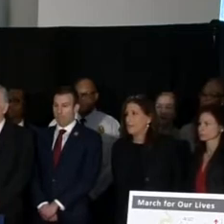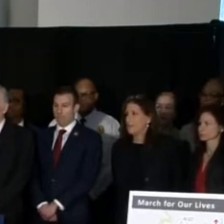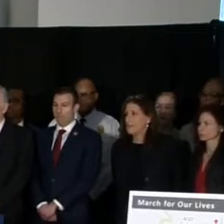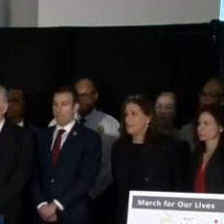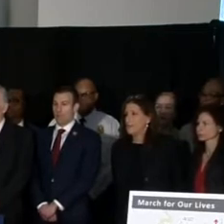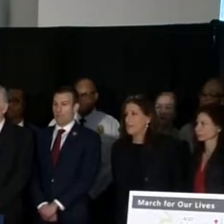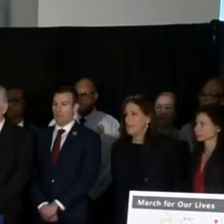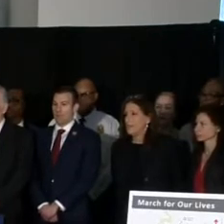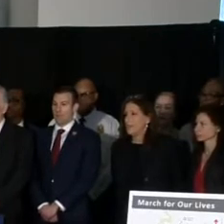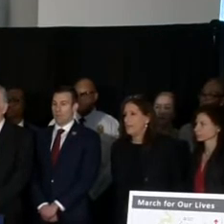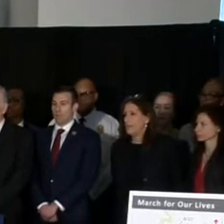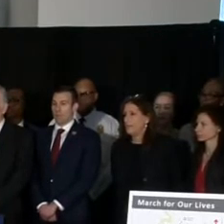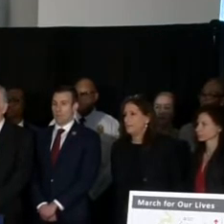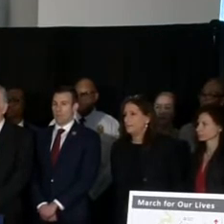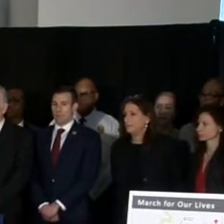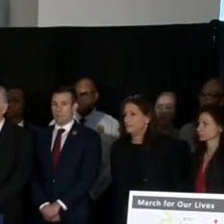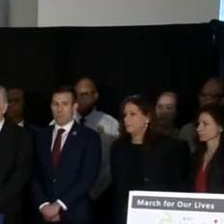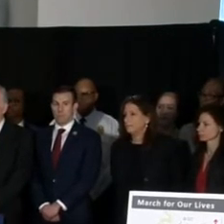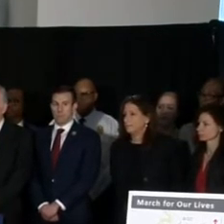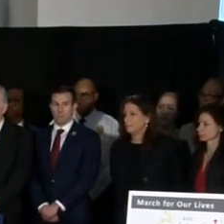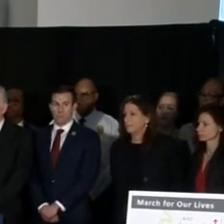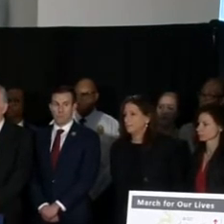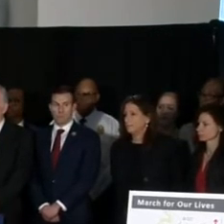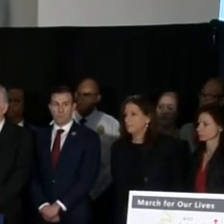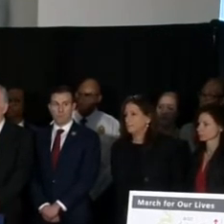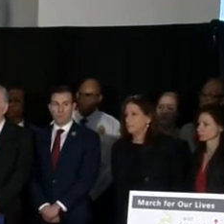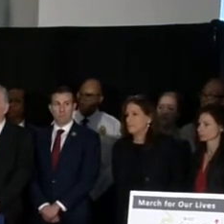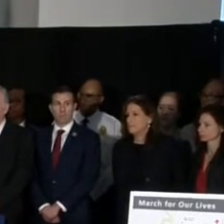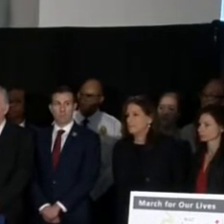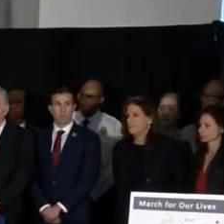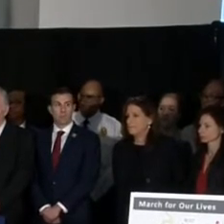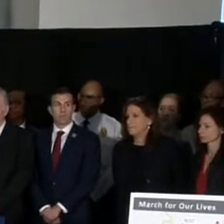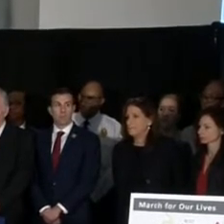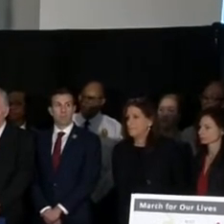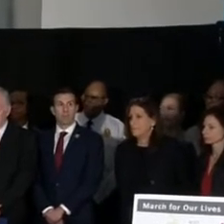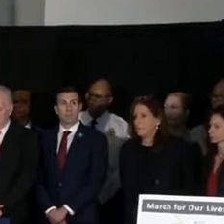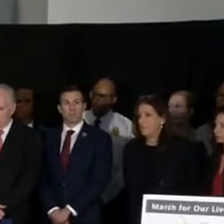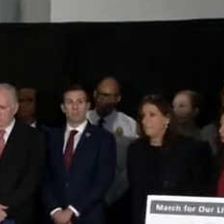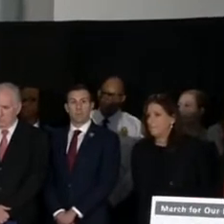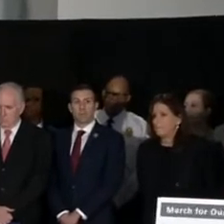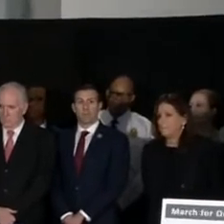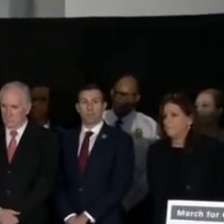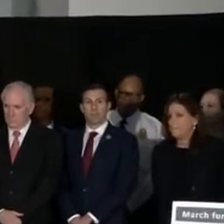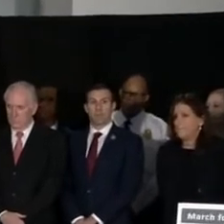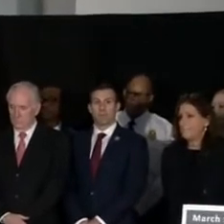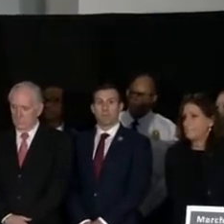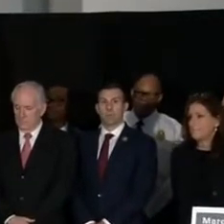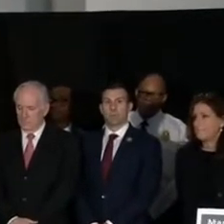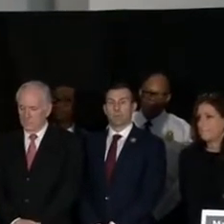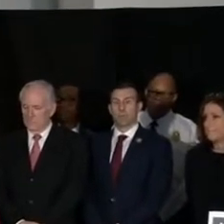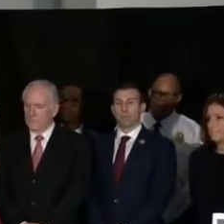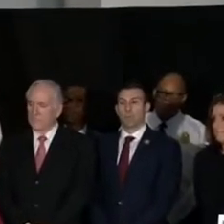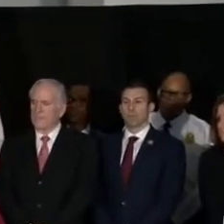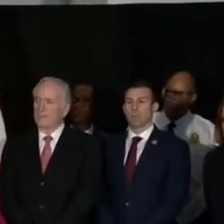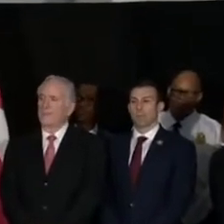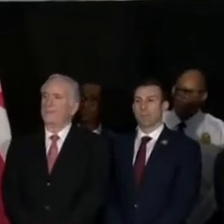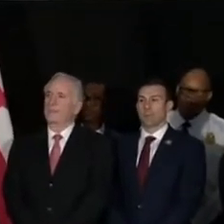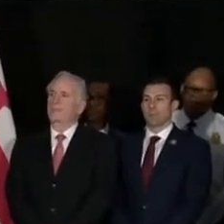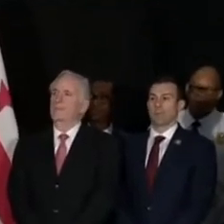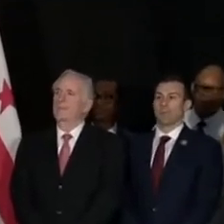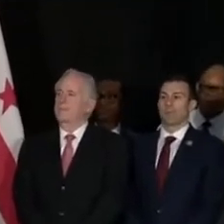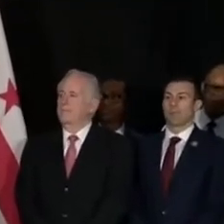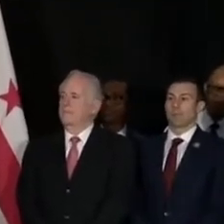been preparing to keep them safe here in Washington to make sure they have a positive and